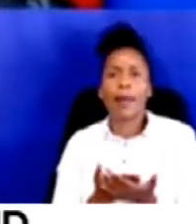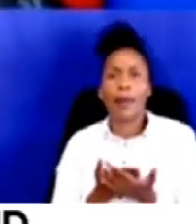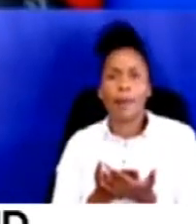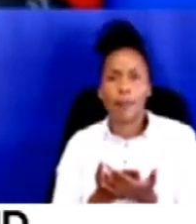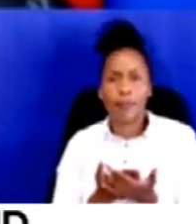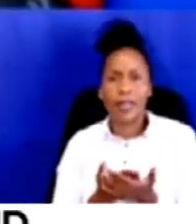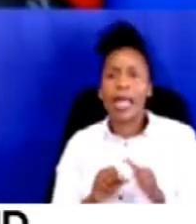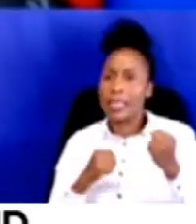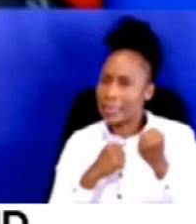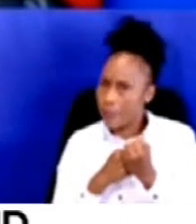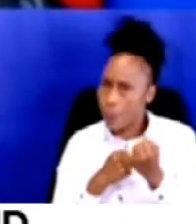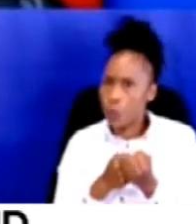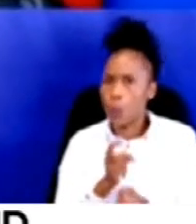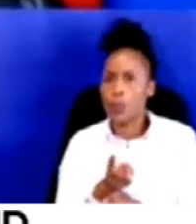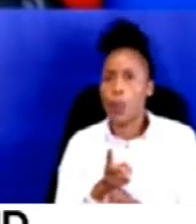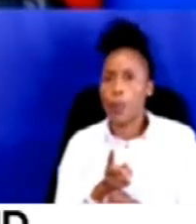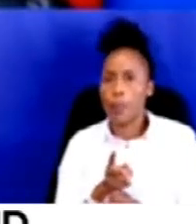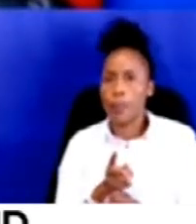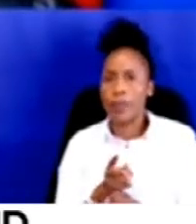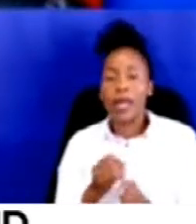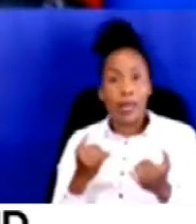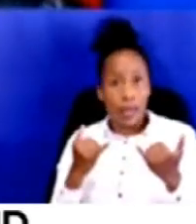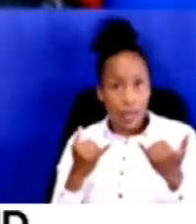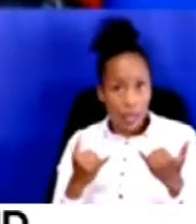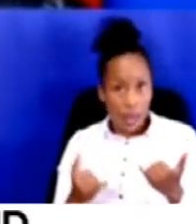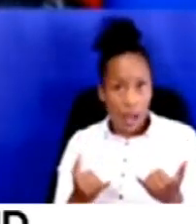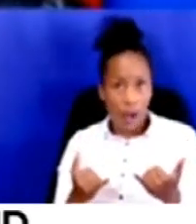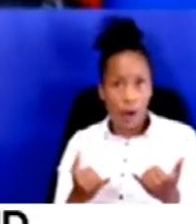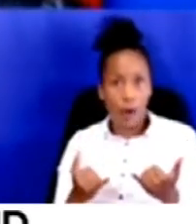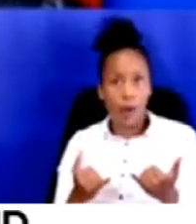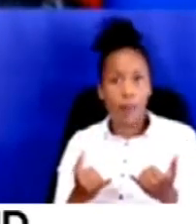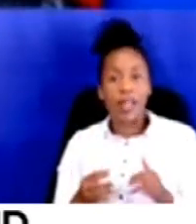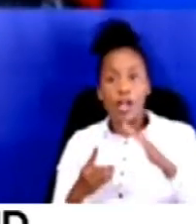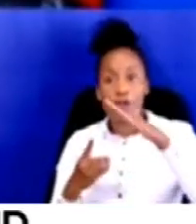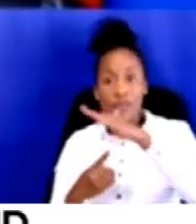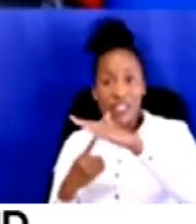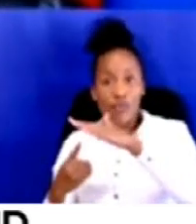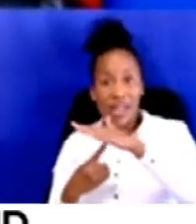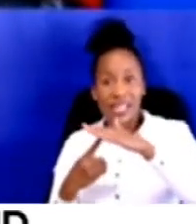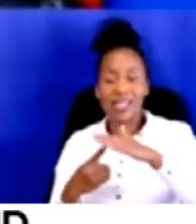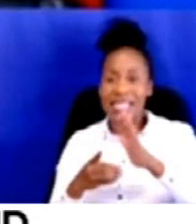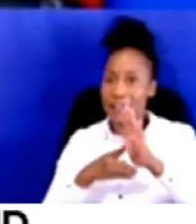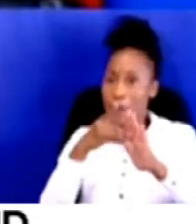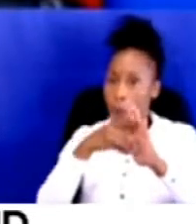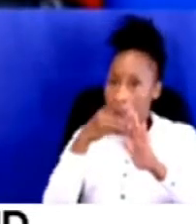and support them. Now that we've got this district development